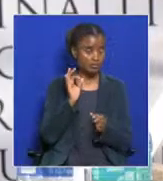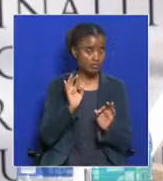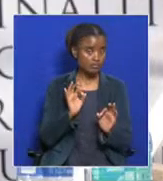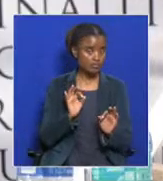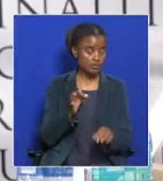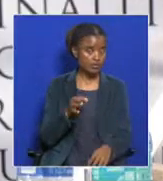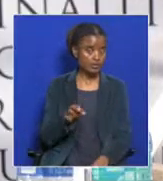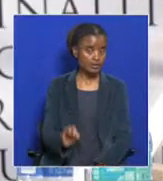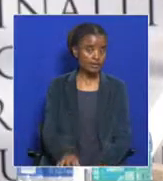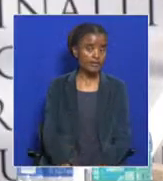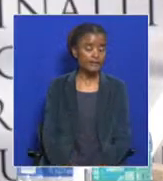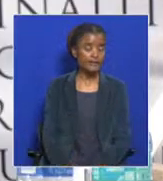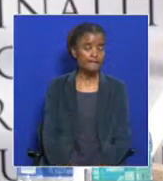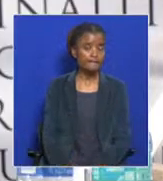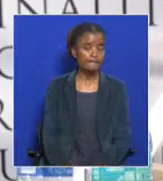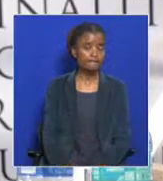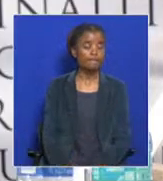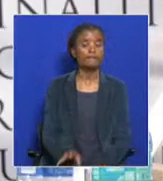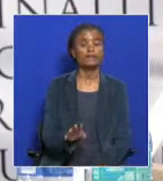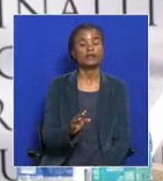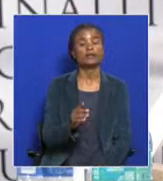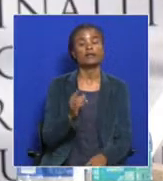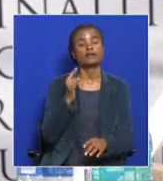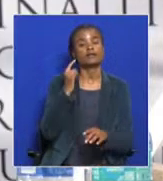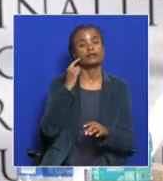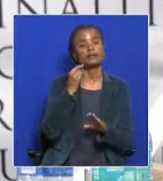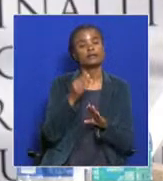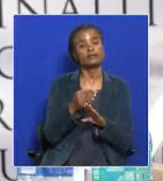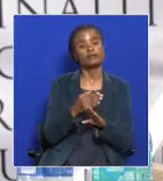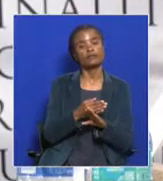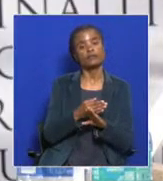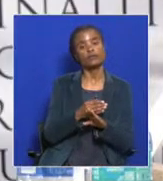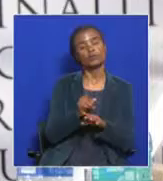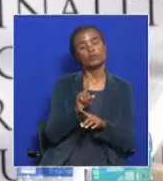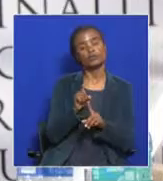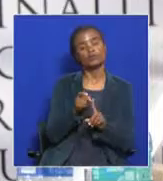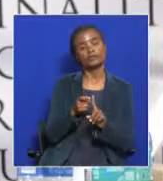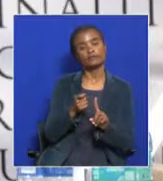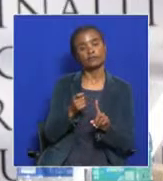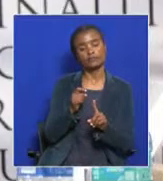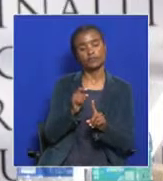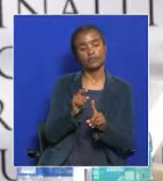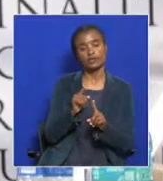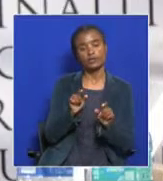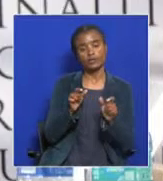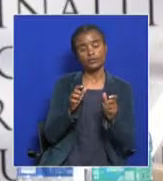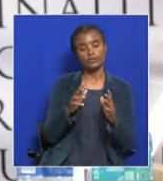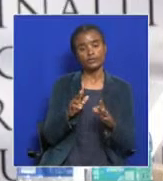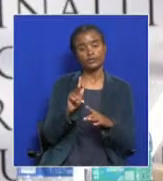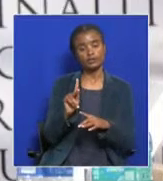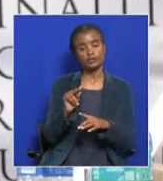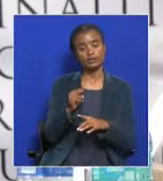I think in response to a question by Commissioner Kumalo, who